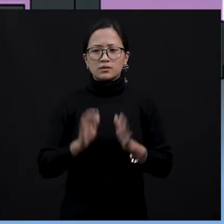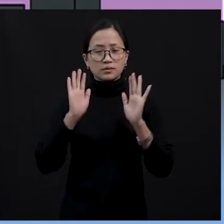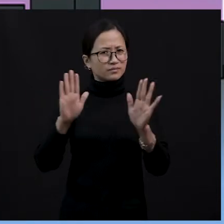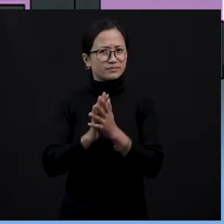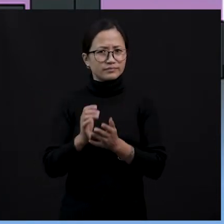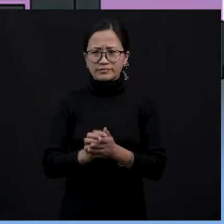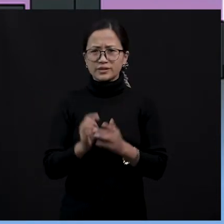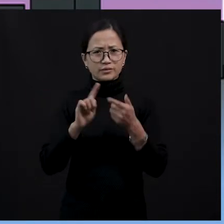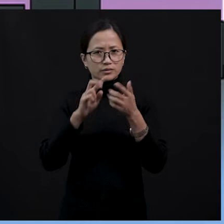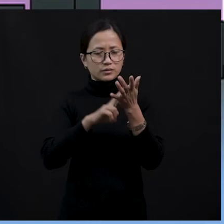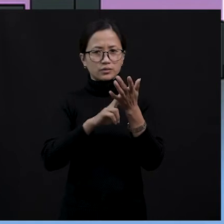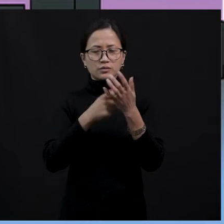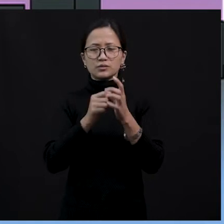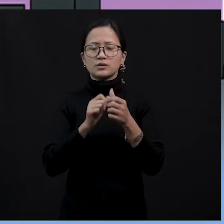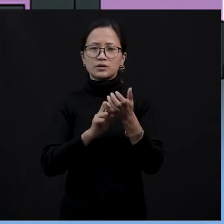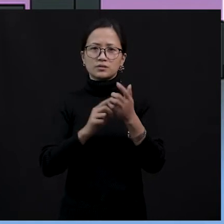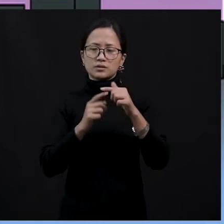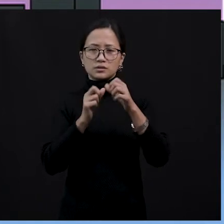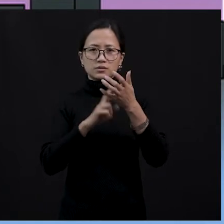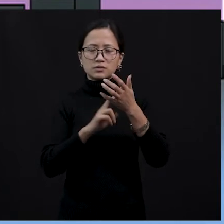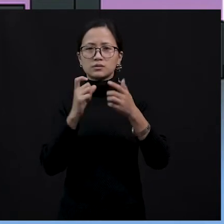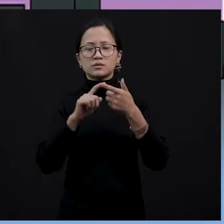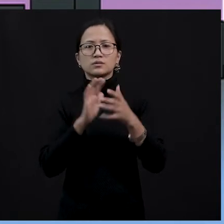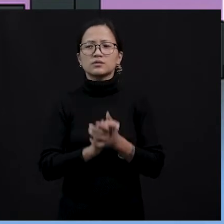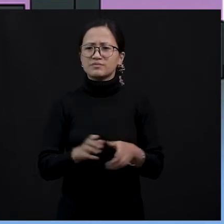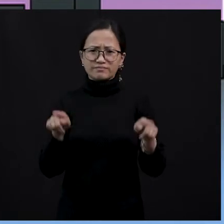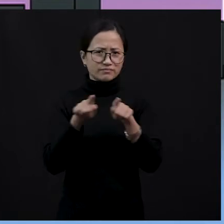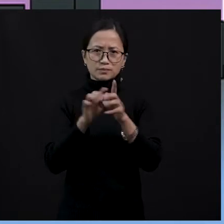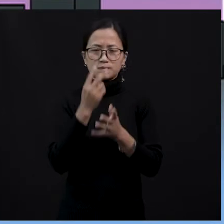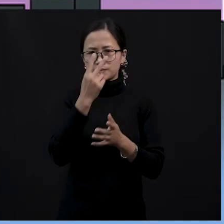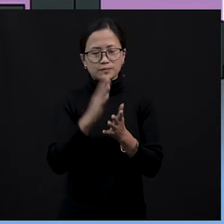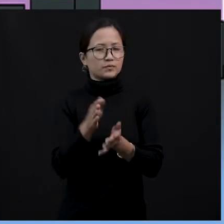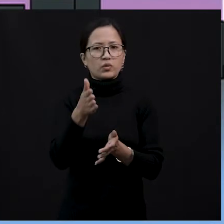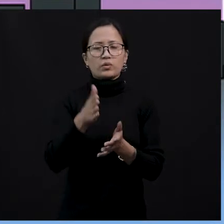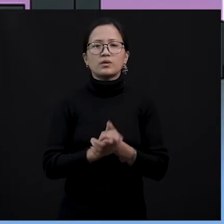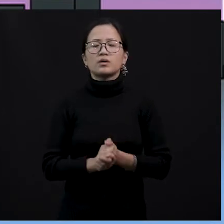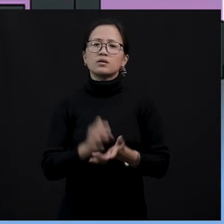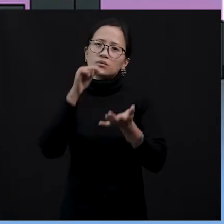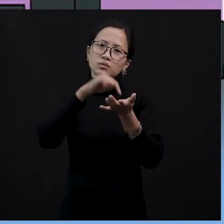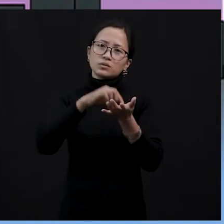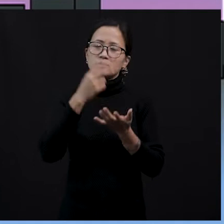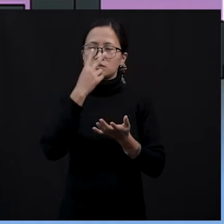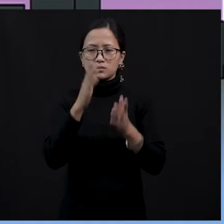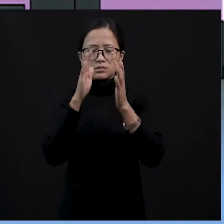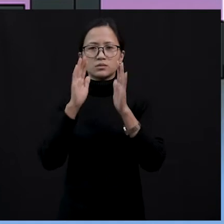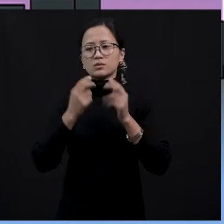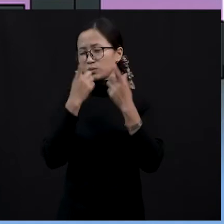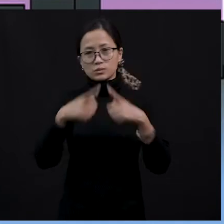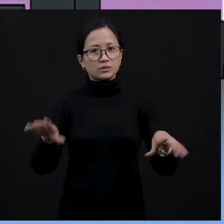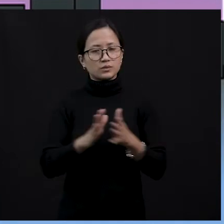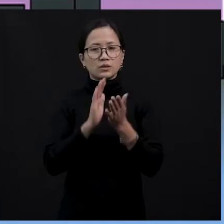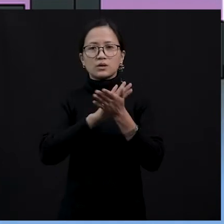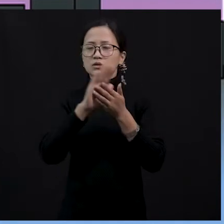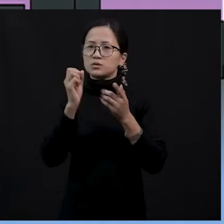have any acquaintance with any of this. He was not familiar with any of this place. At that point of time, he started to lose hope. What